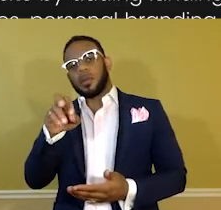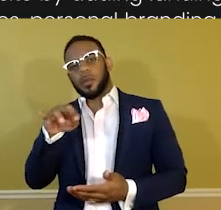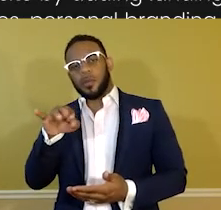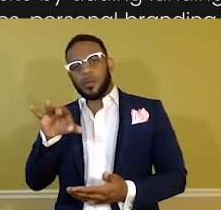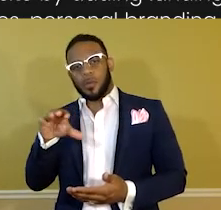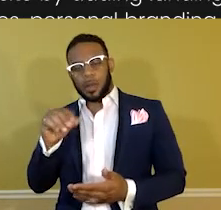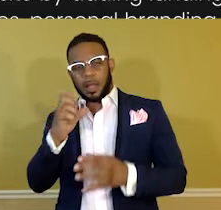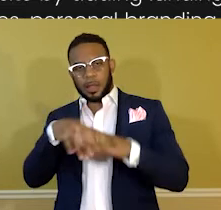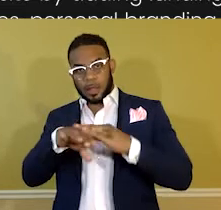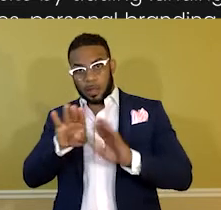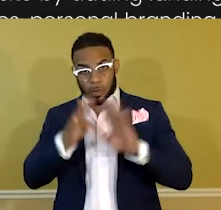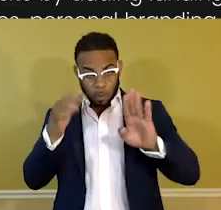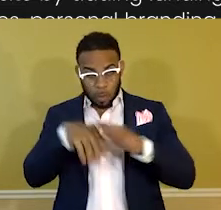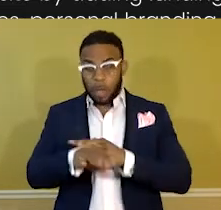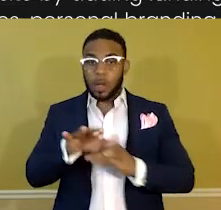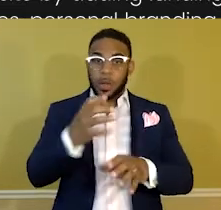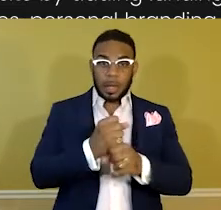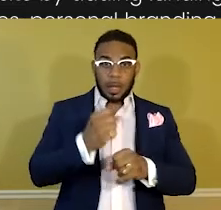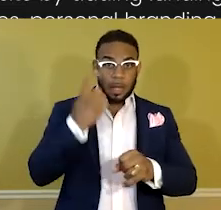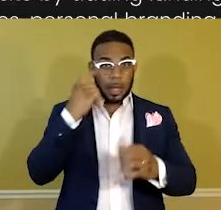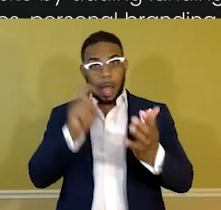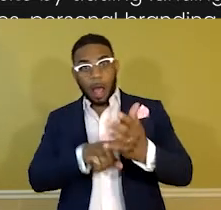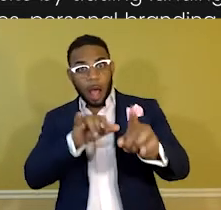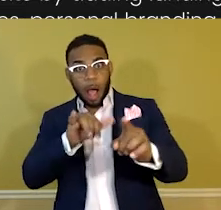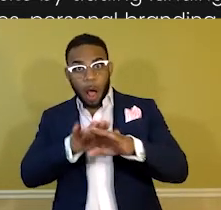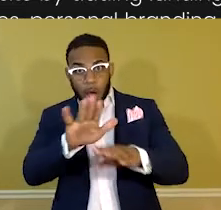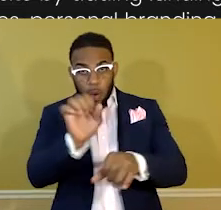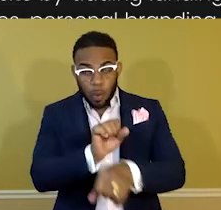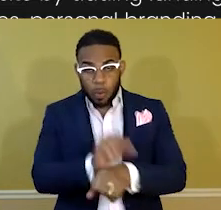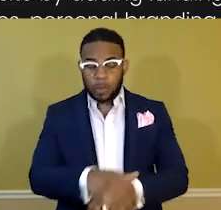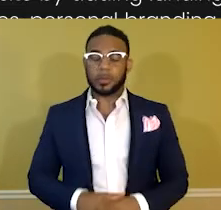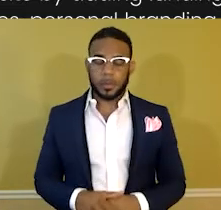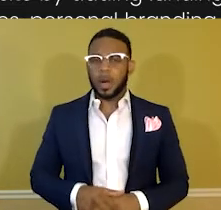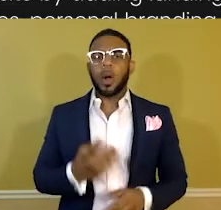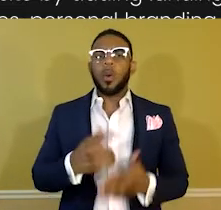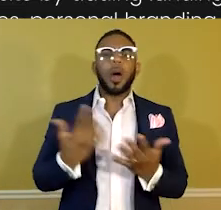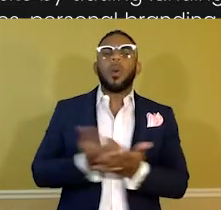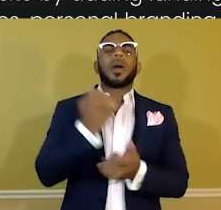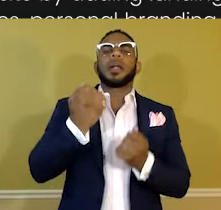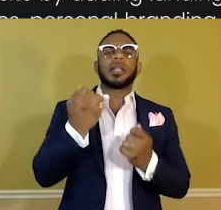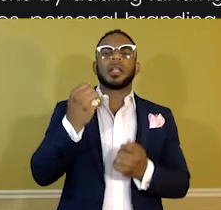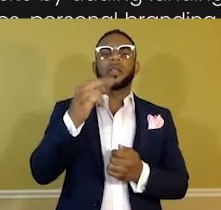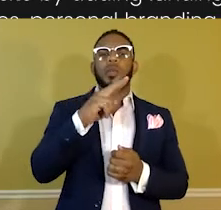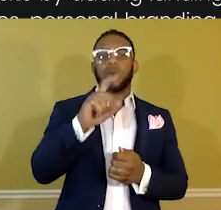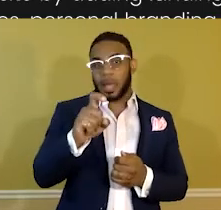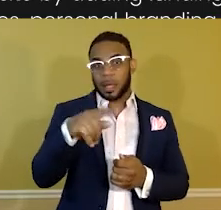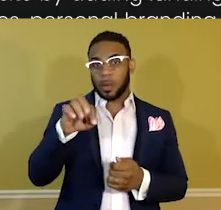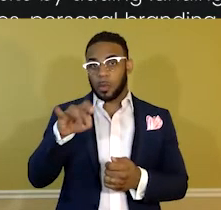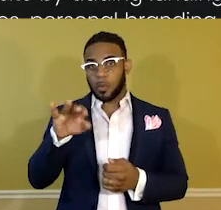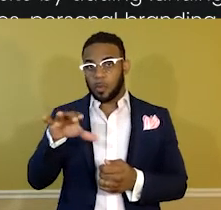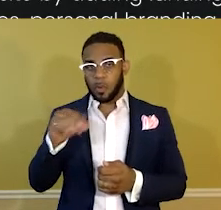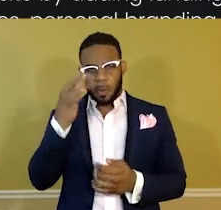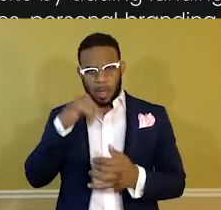that gets you right into the door. Um, it gets eyeballs on your work. Um, what is a winning UX portfolio and why do you need one?